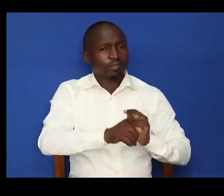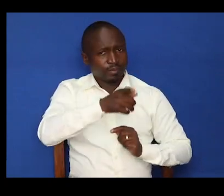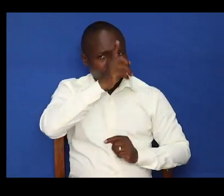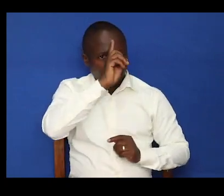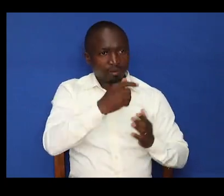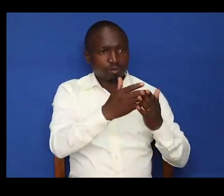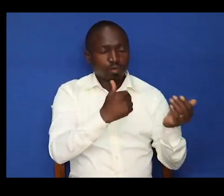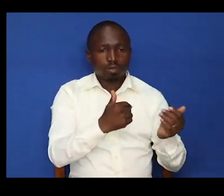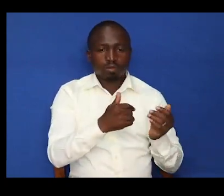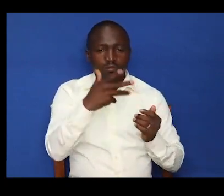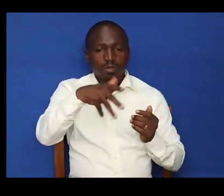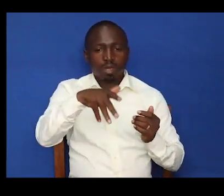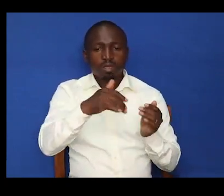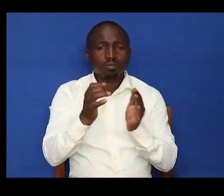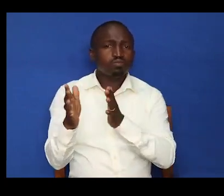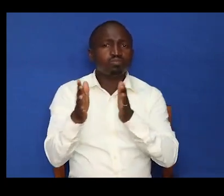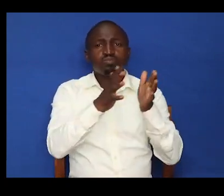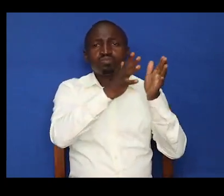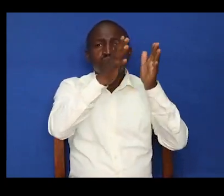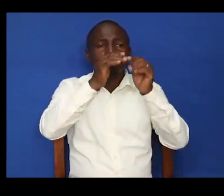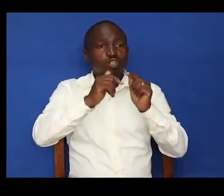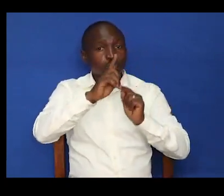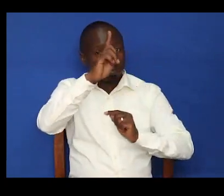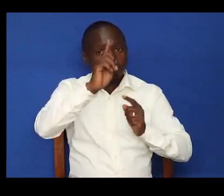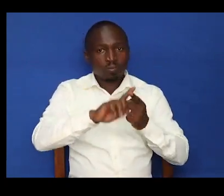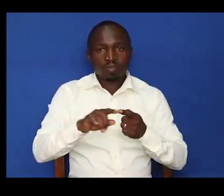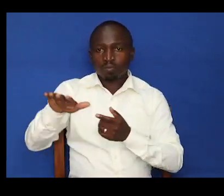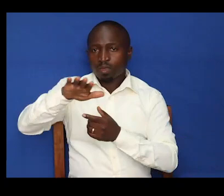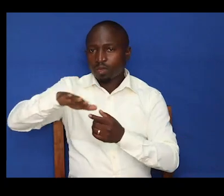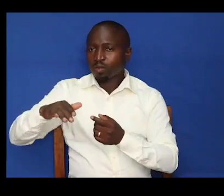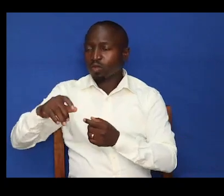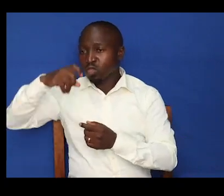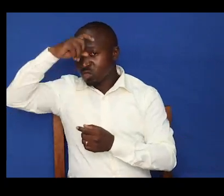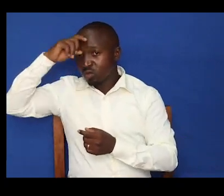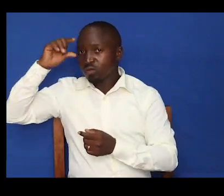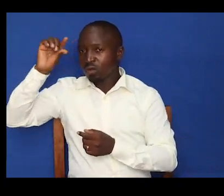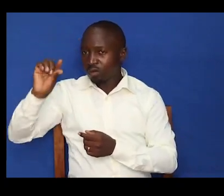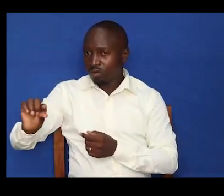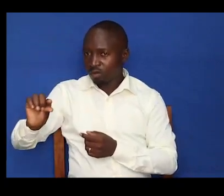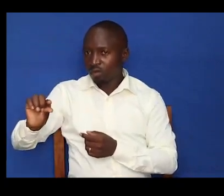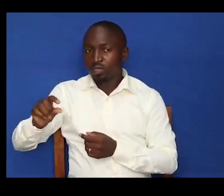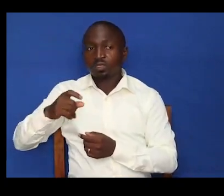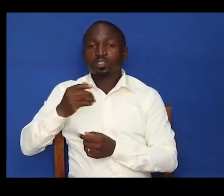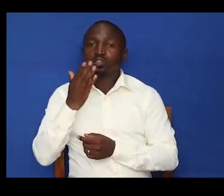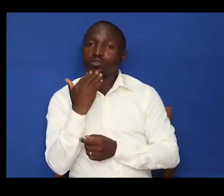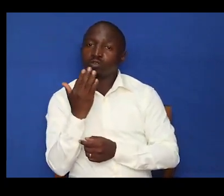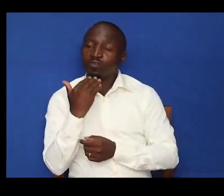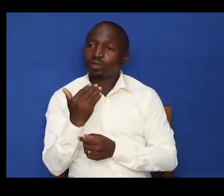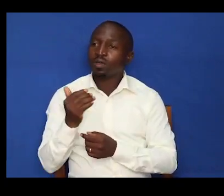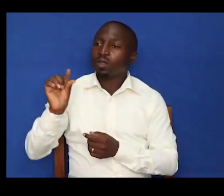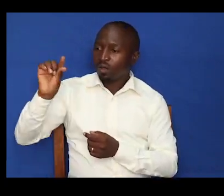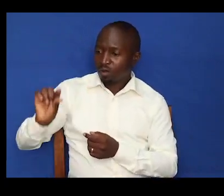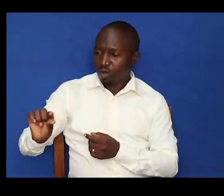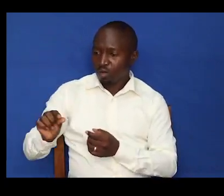of excessive evaporation, while in regions of low temperature, salinity